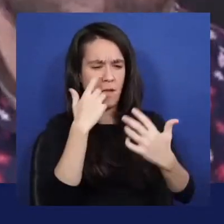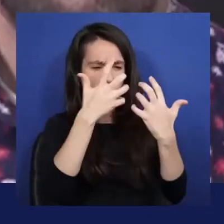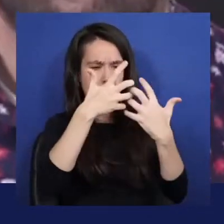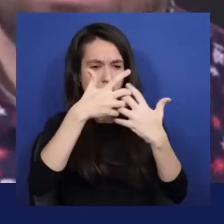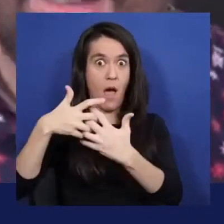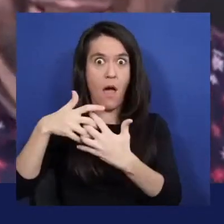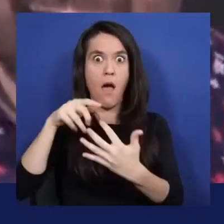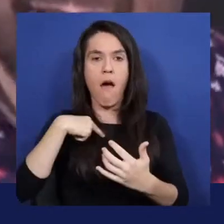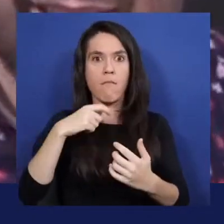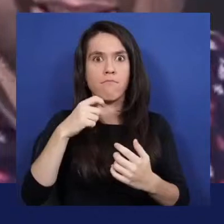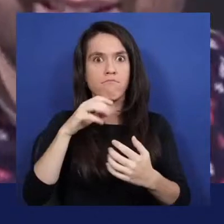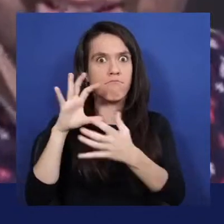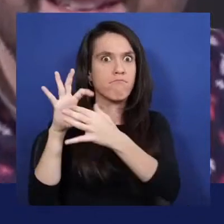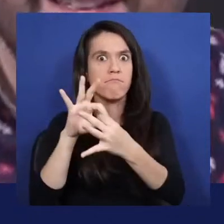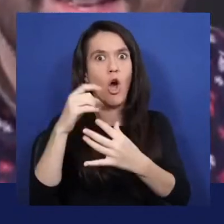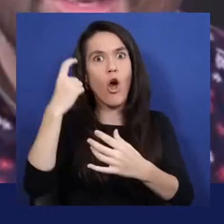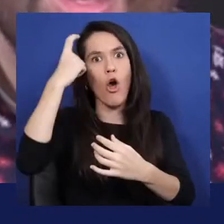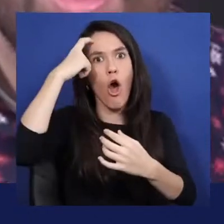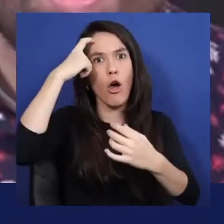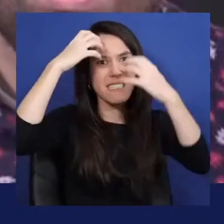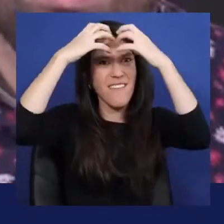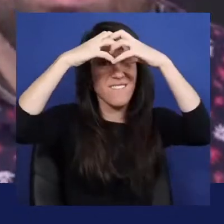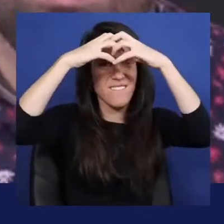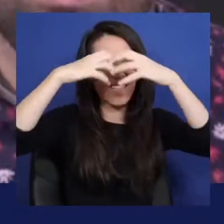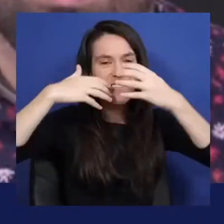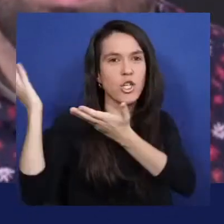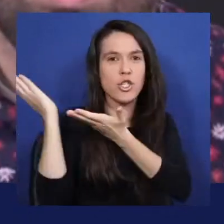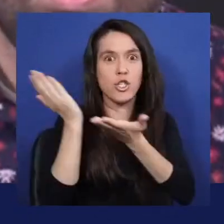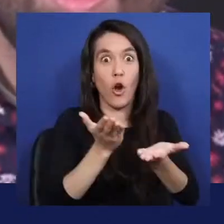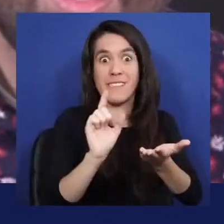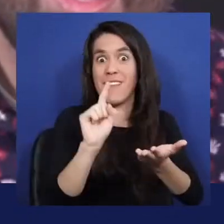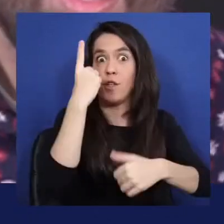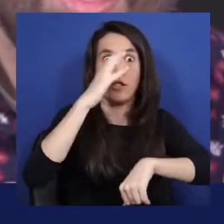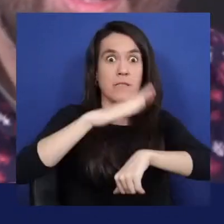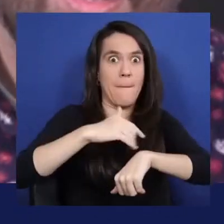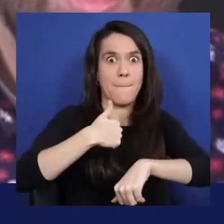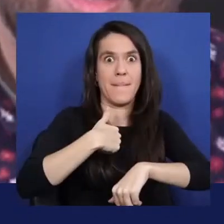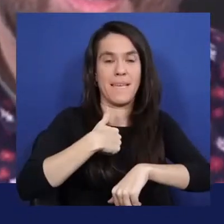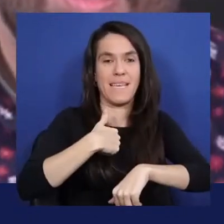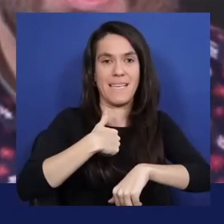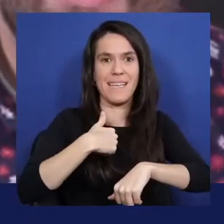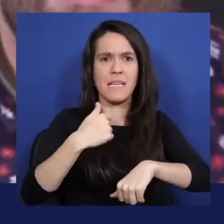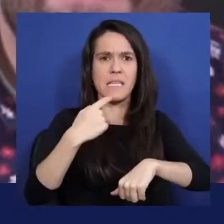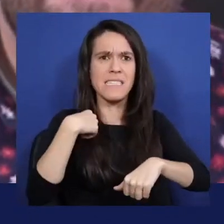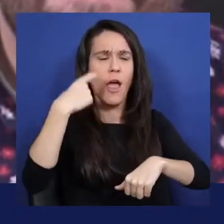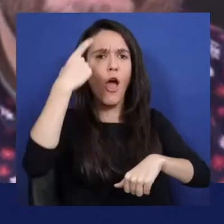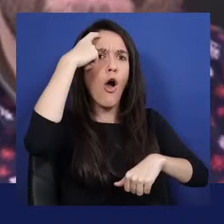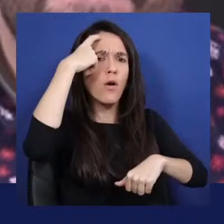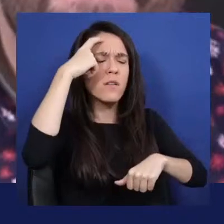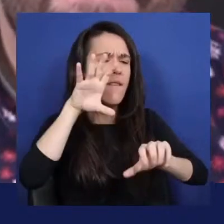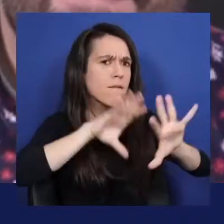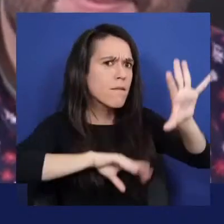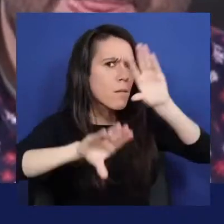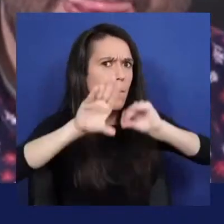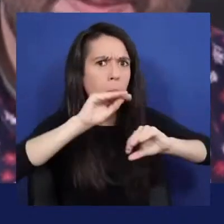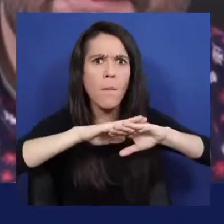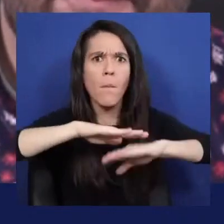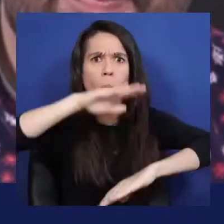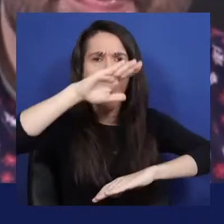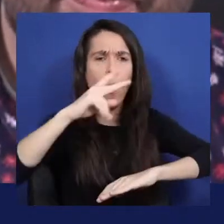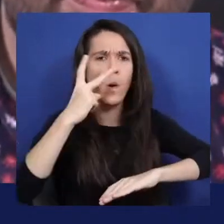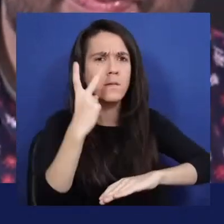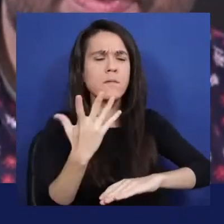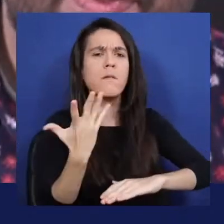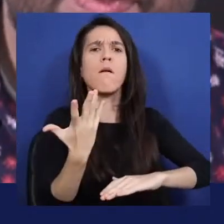services. And I just fell in love with cognitive services. I started learning more about them. So we ended